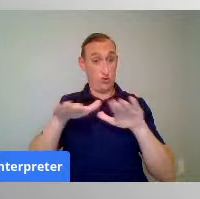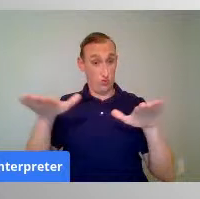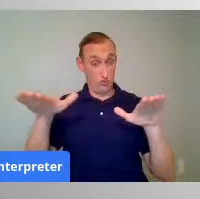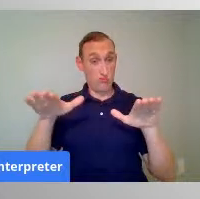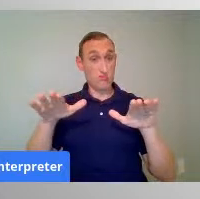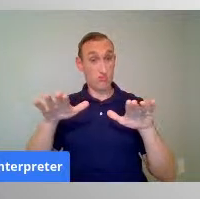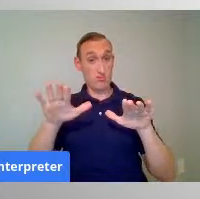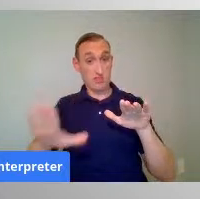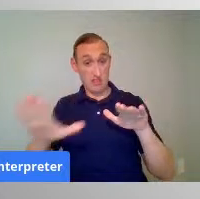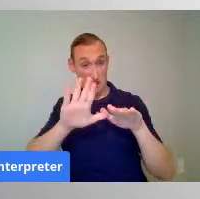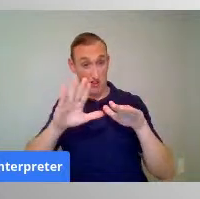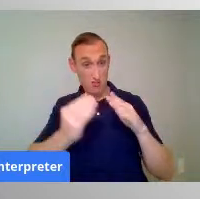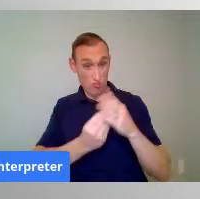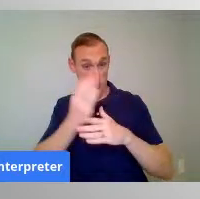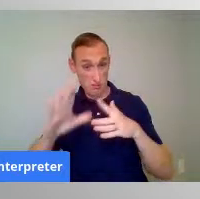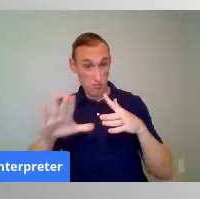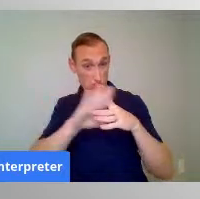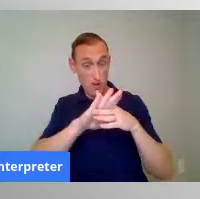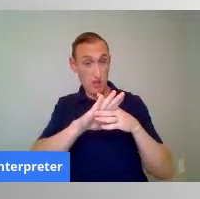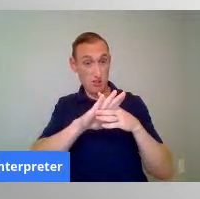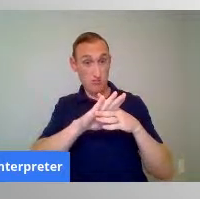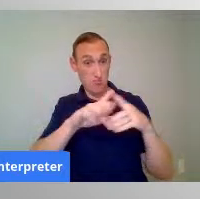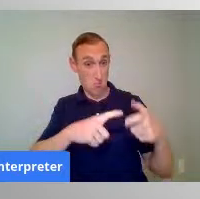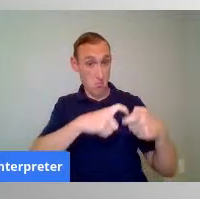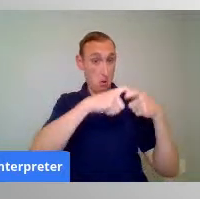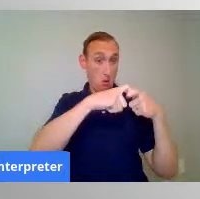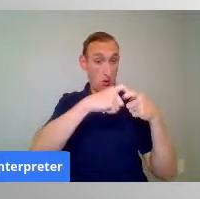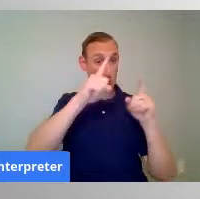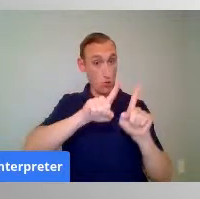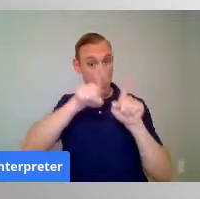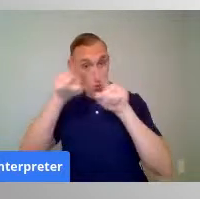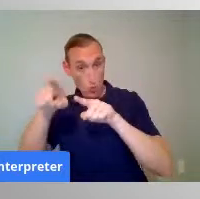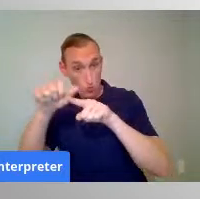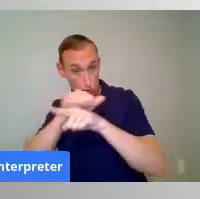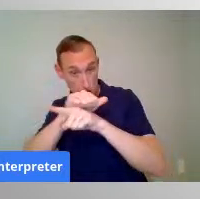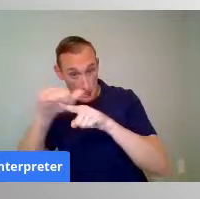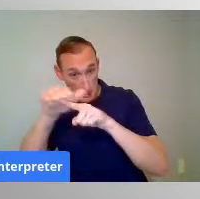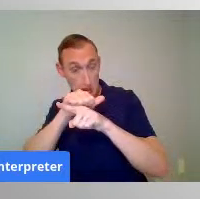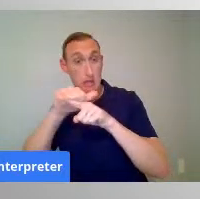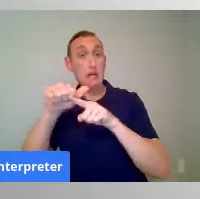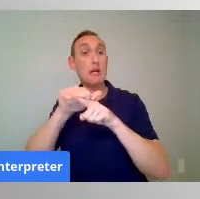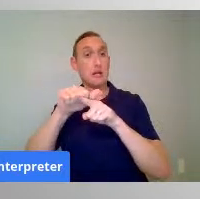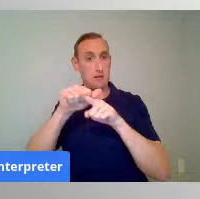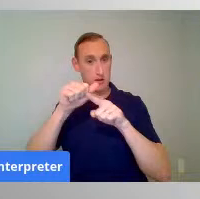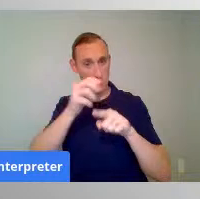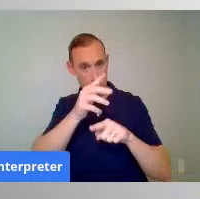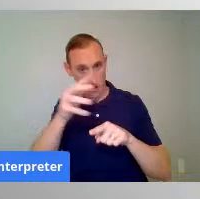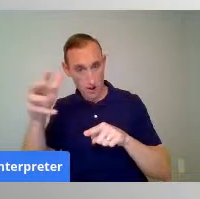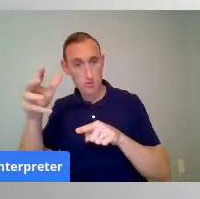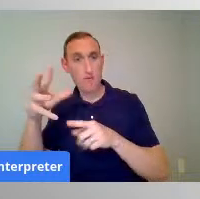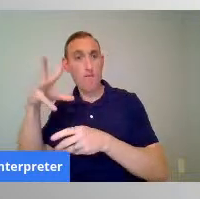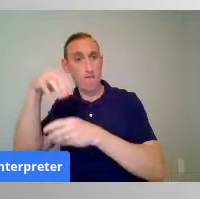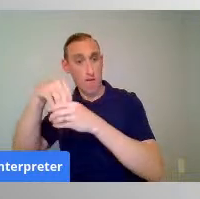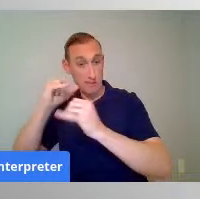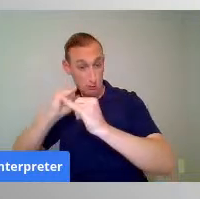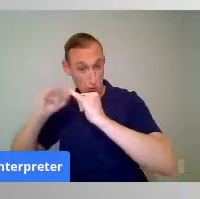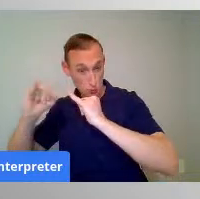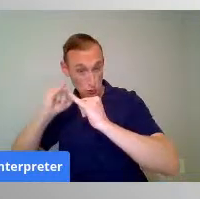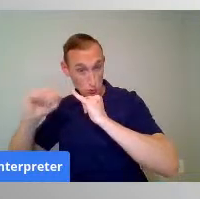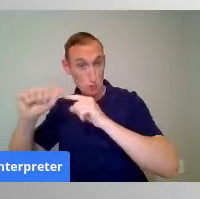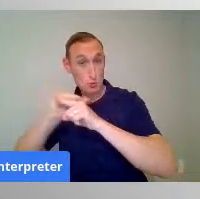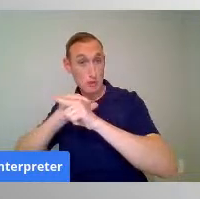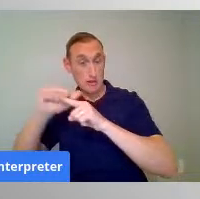and then they actually went through interviews at the end of that training, and then were selected for some opportunities to do